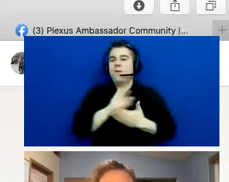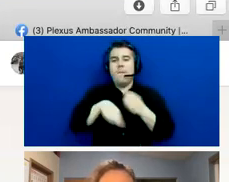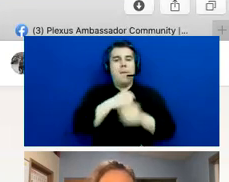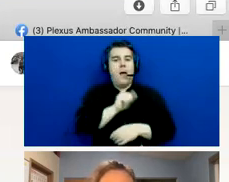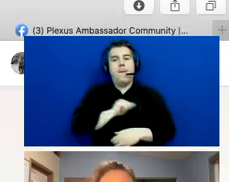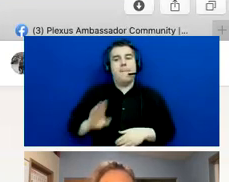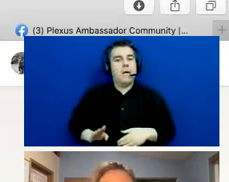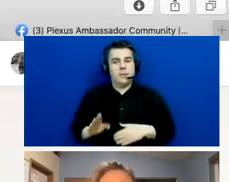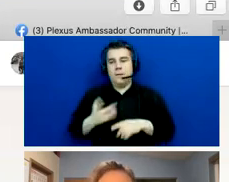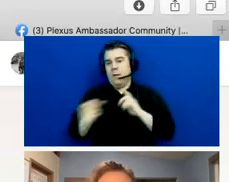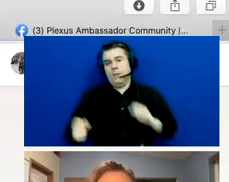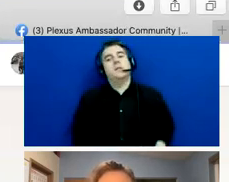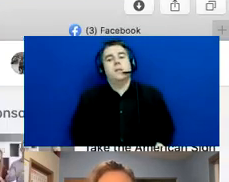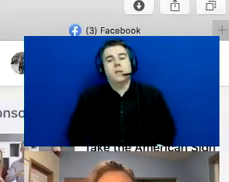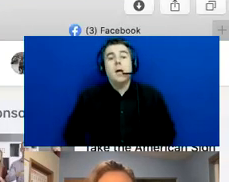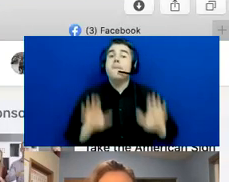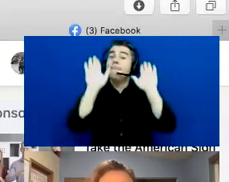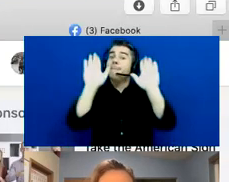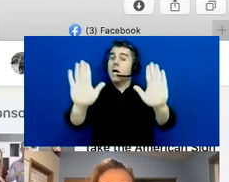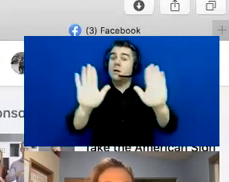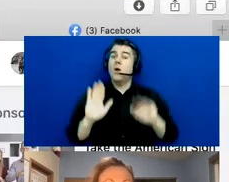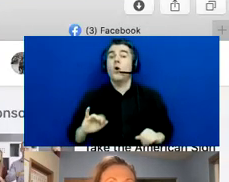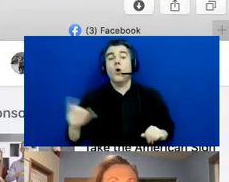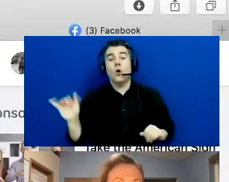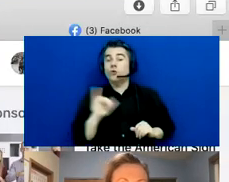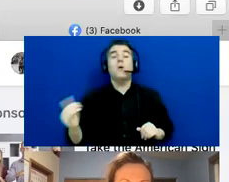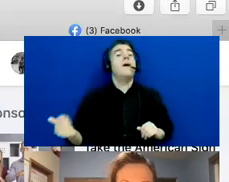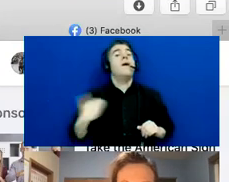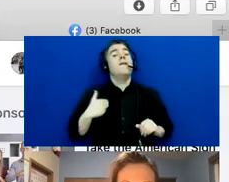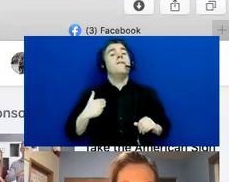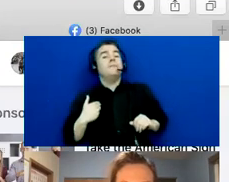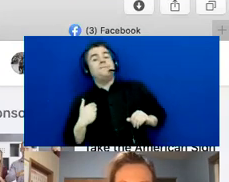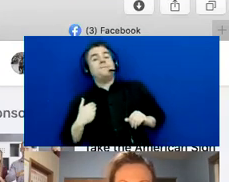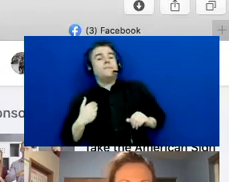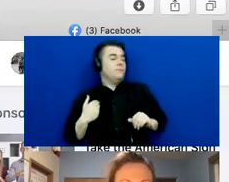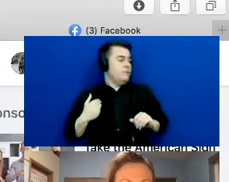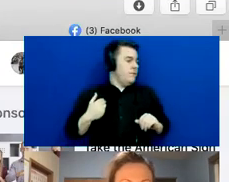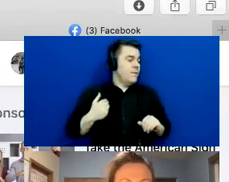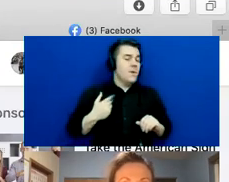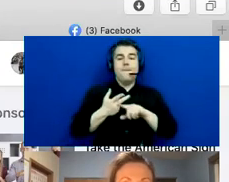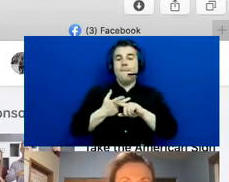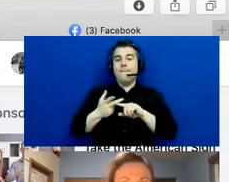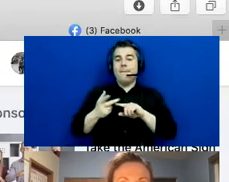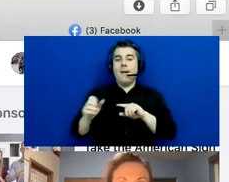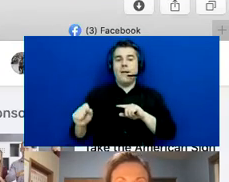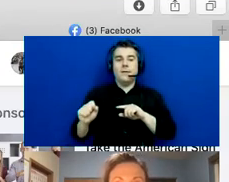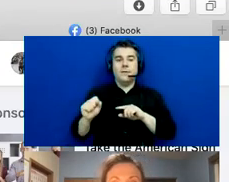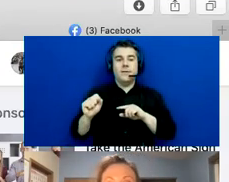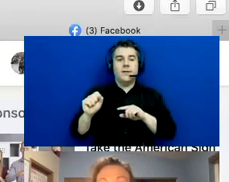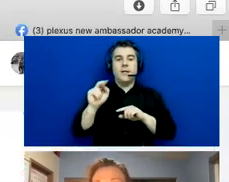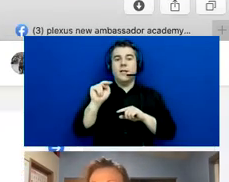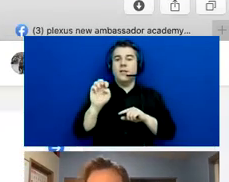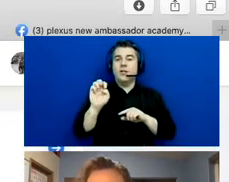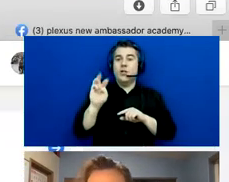Okay, but we also have a Plexus New